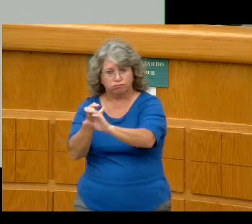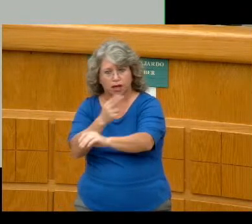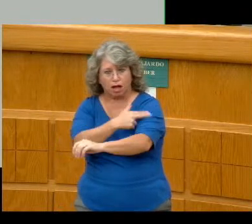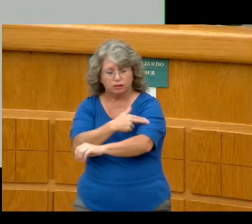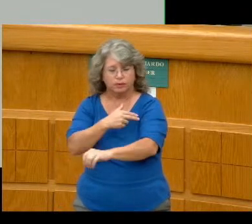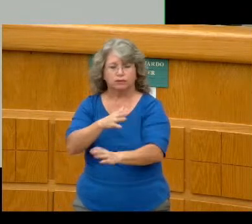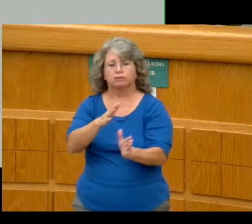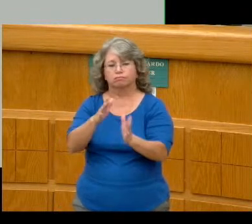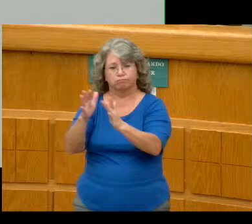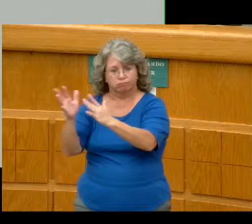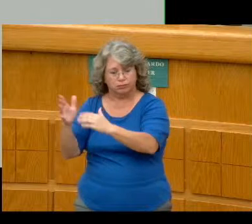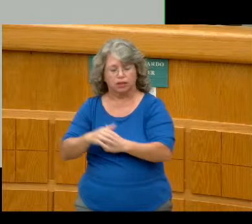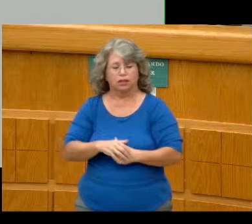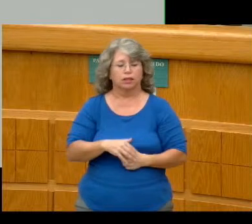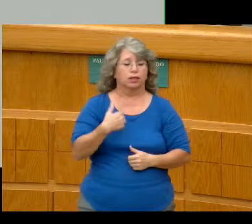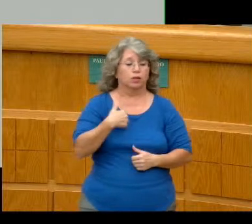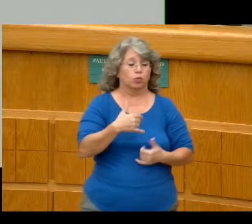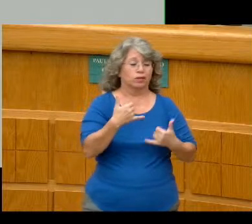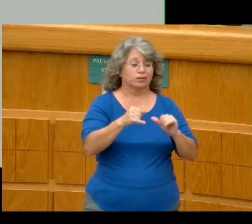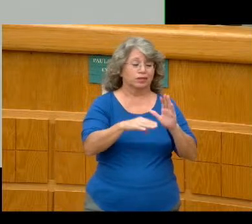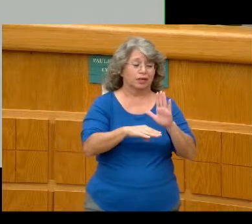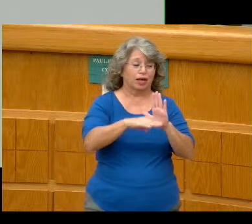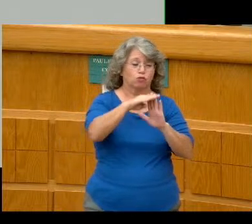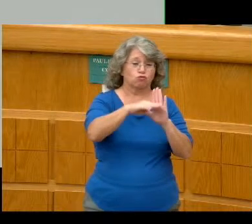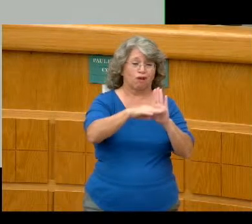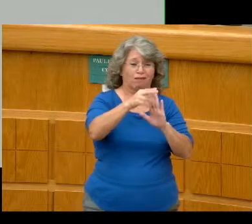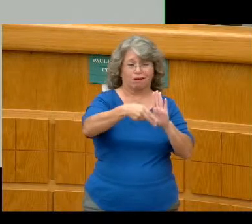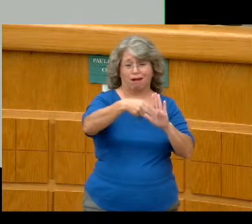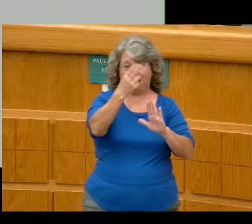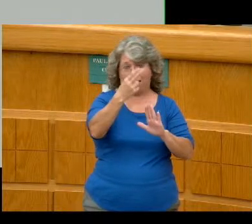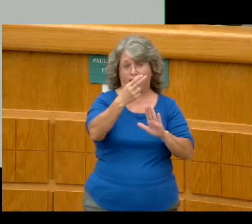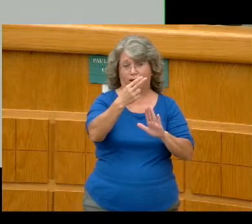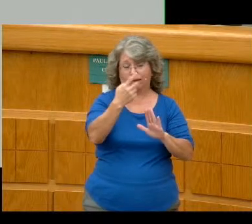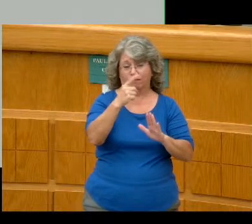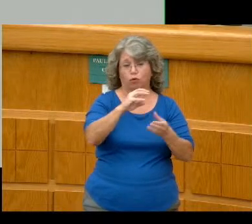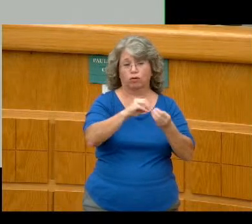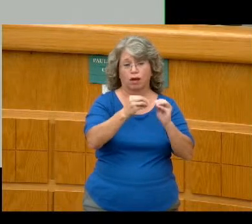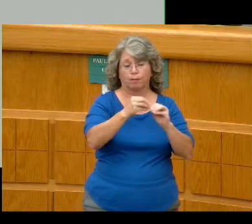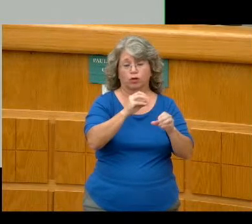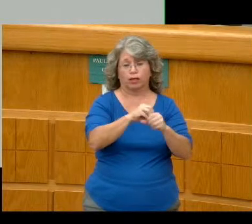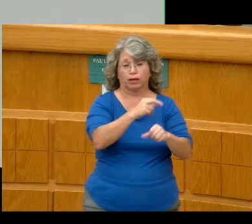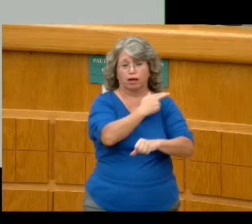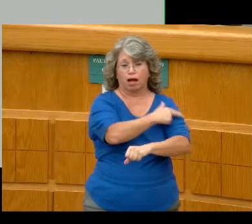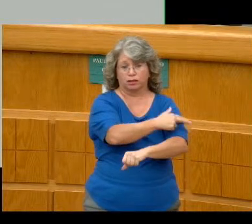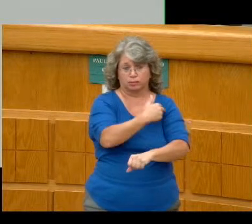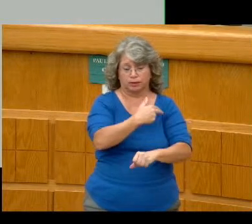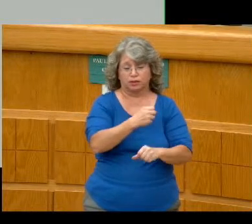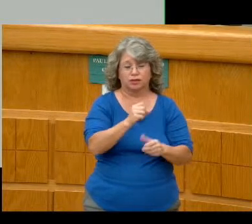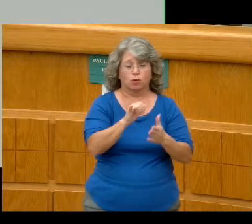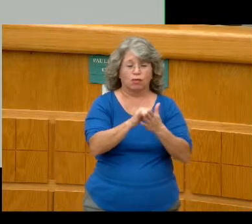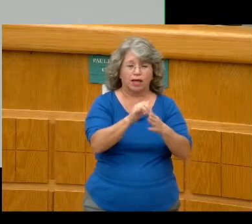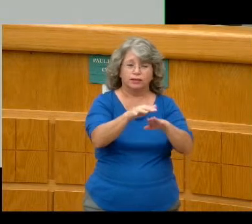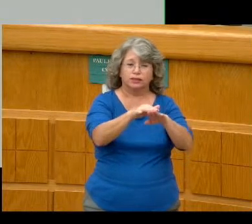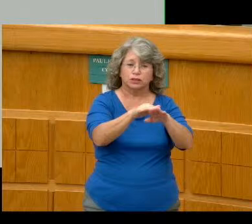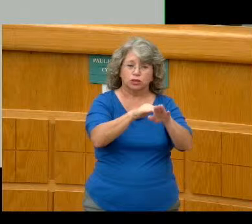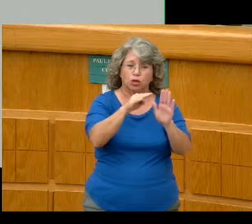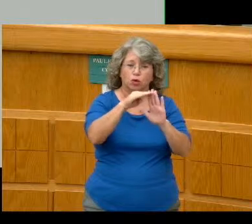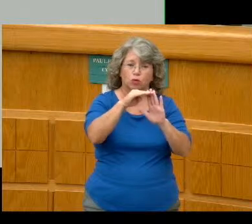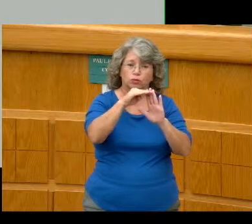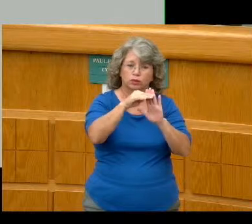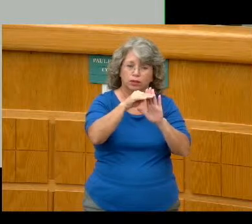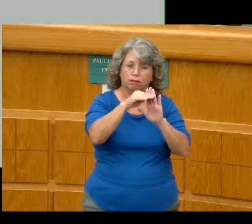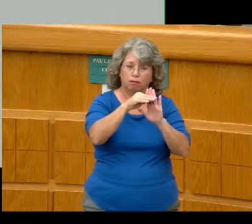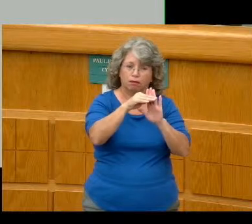5th for number of hospitalizations per capita on average over the past week. So there's been a slow decline in those